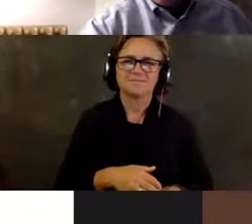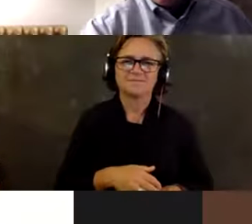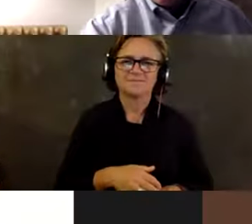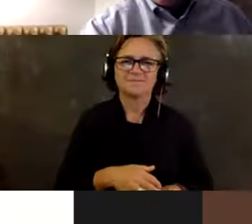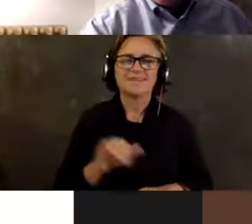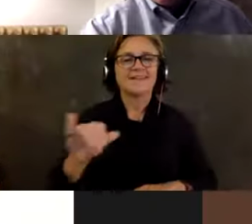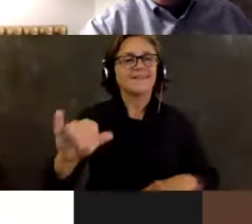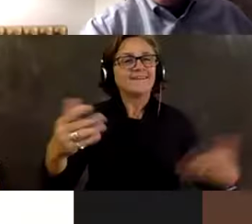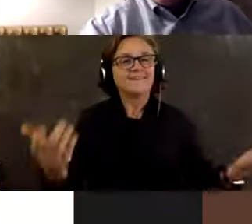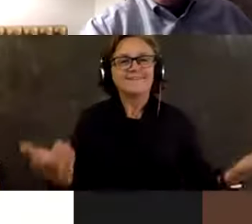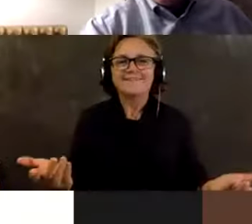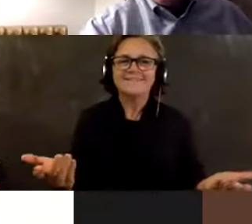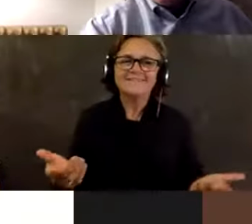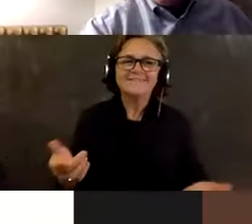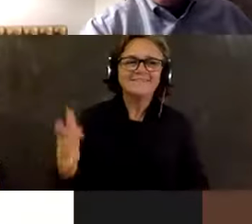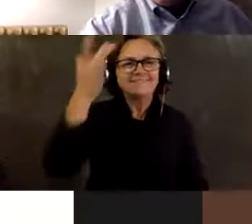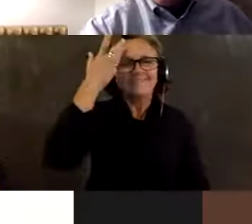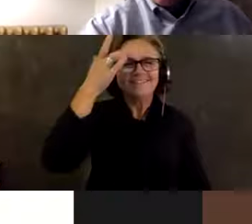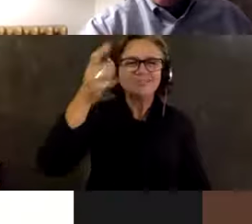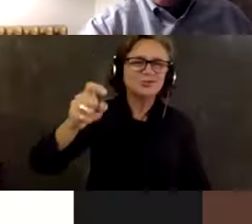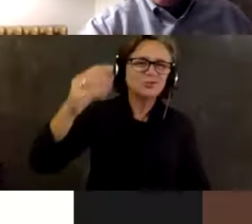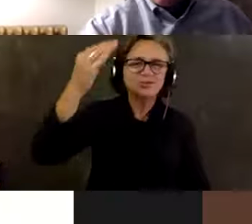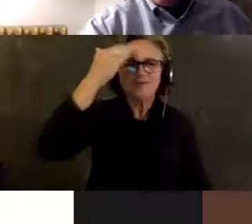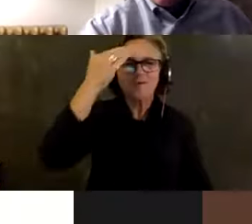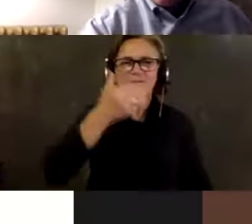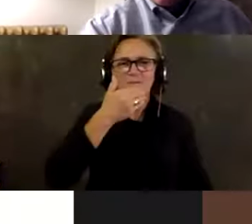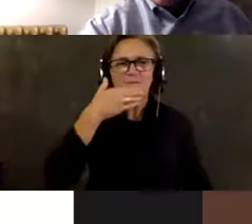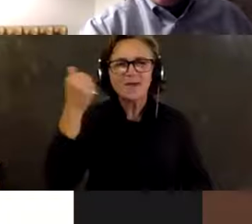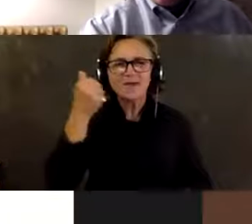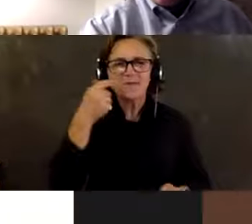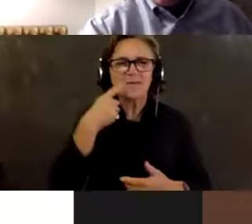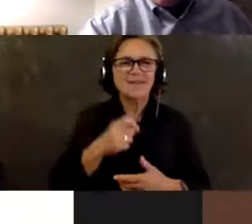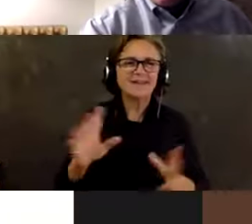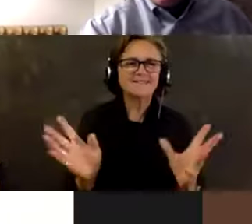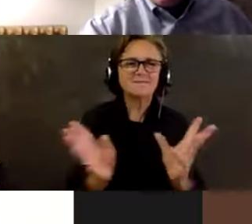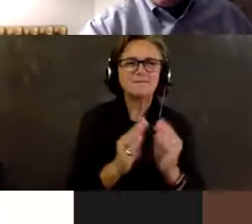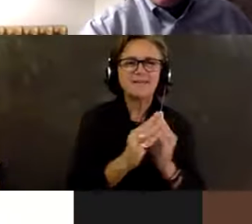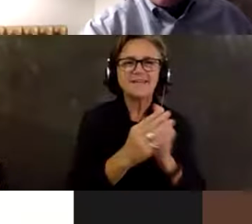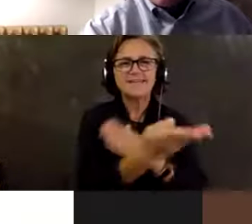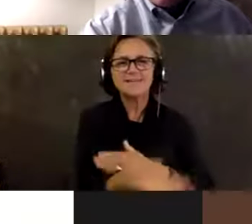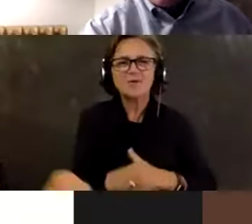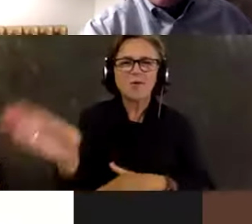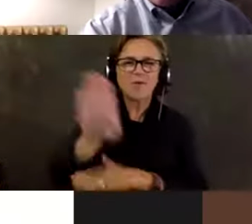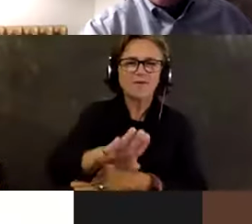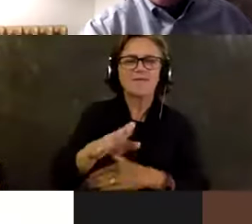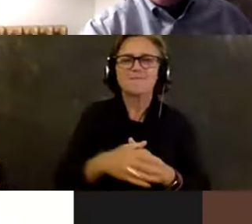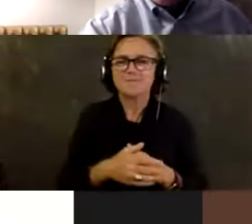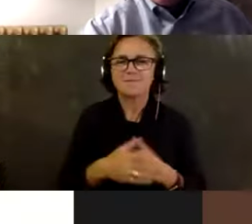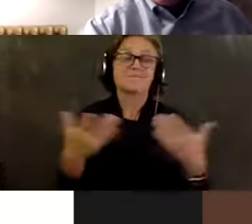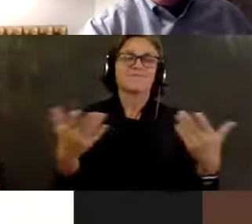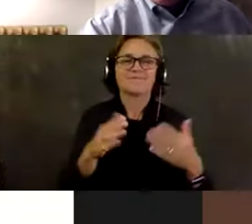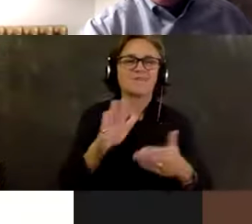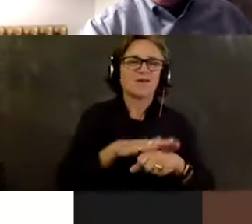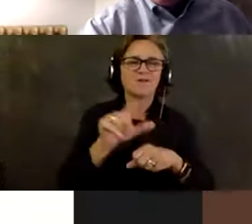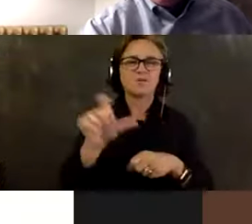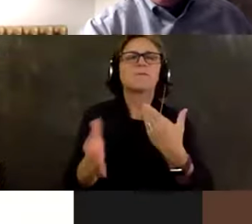I should have gotten that now. This is I think I can't remember how many meetings today, so I should know to unmute. But I